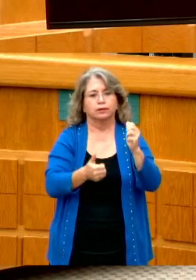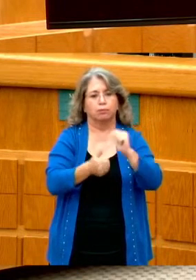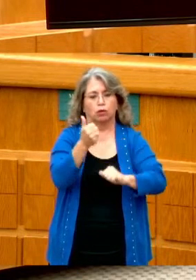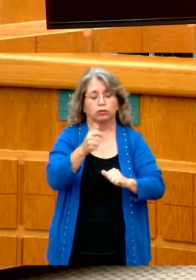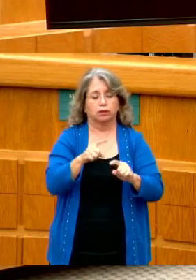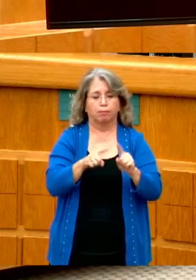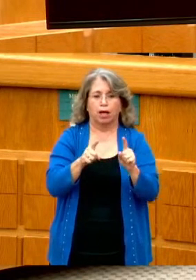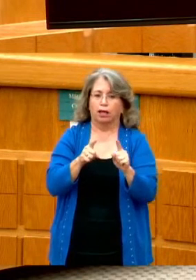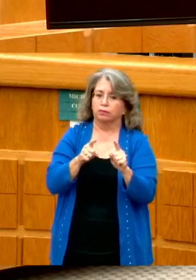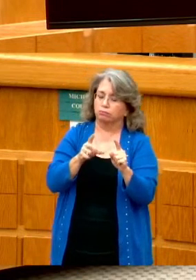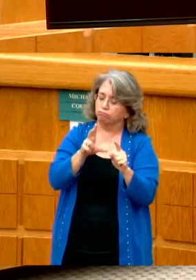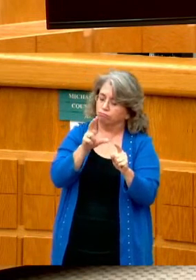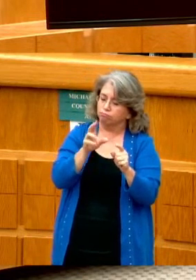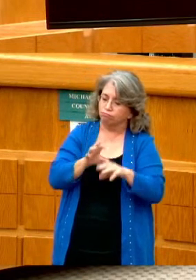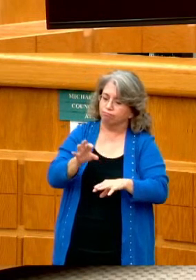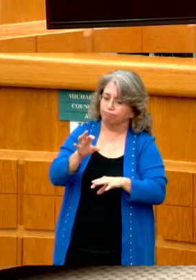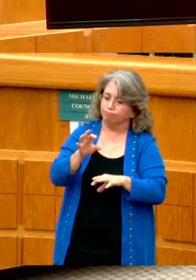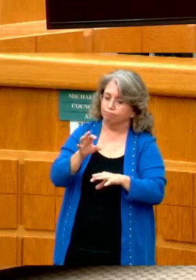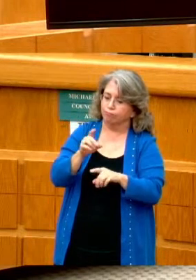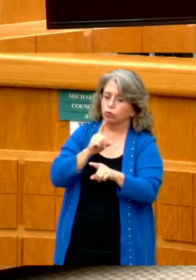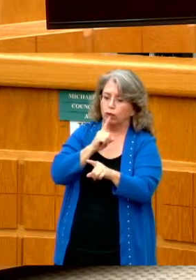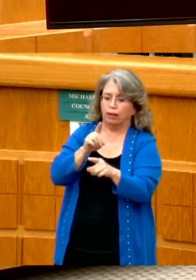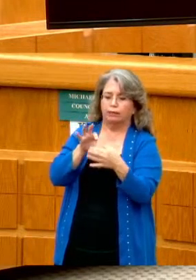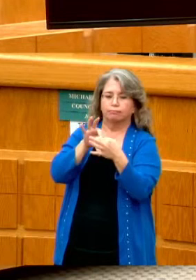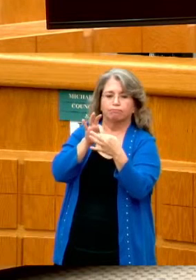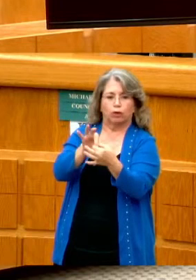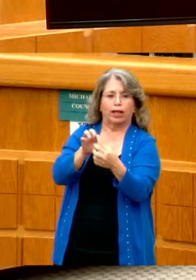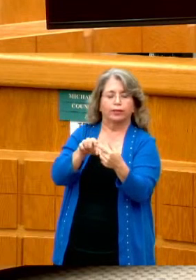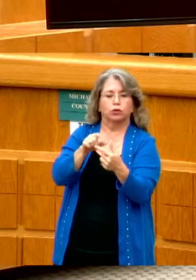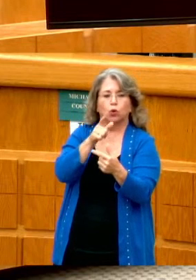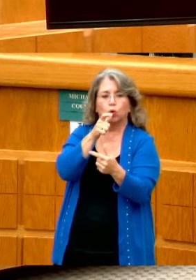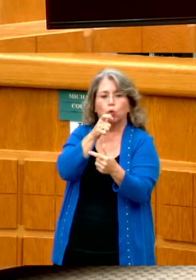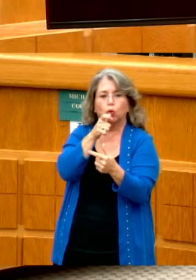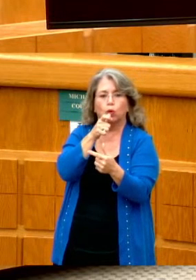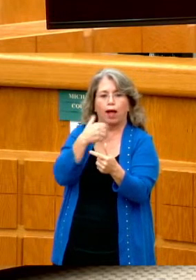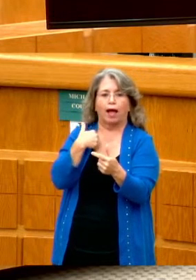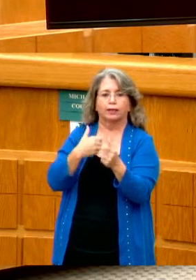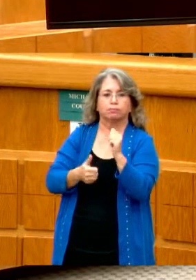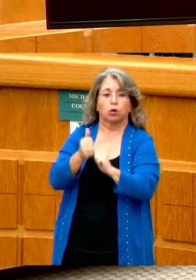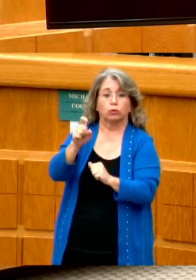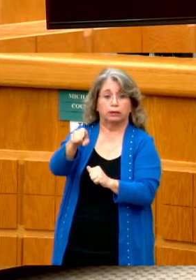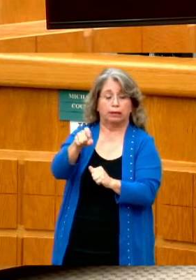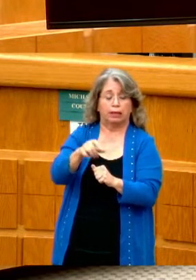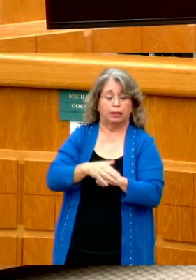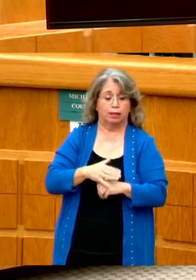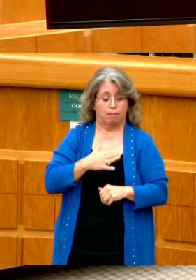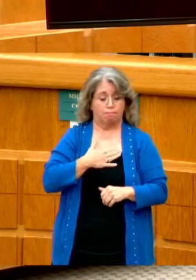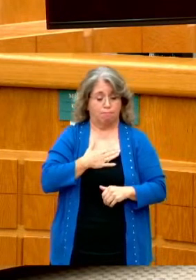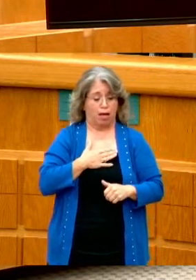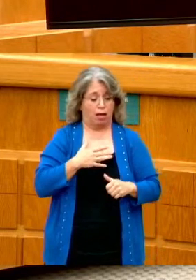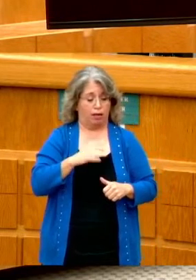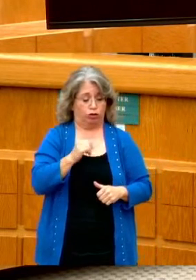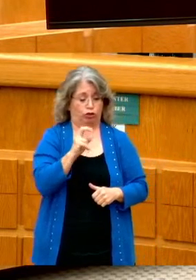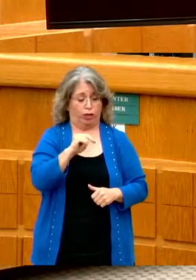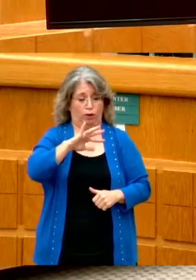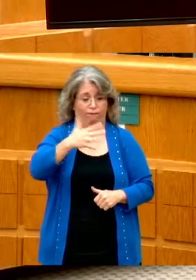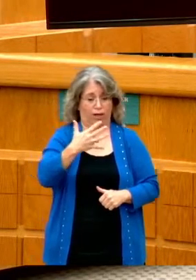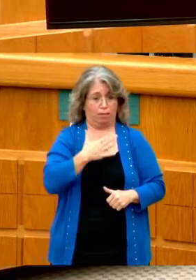are my commitments to you. I make my resolution on the 5th of January, my first public press briefing.